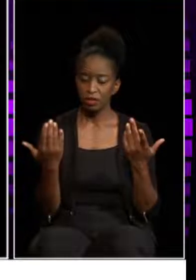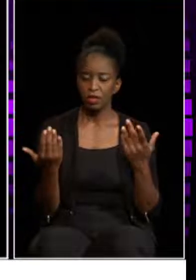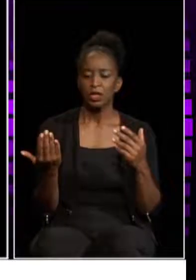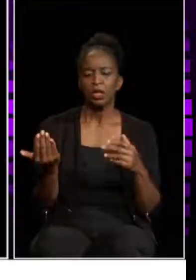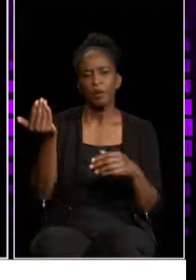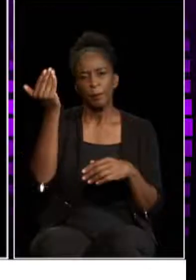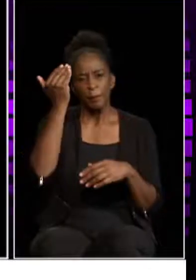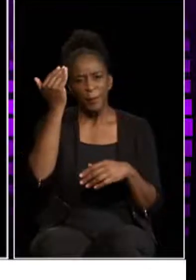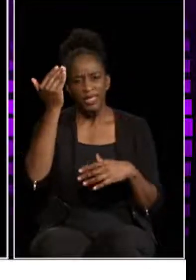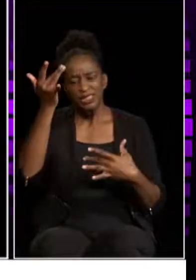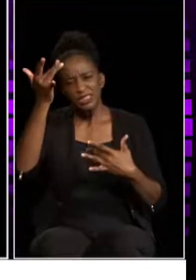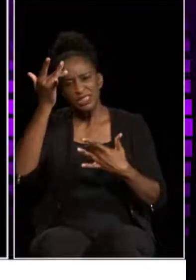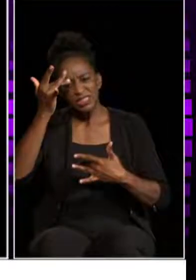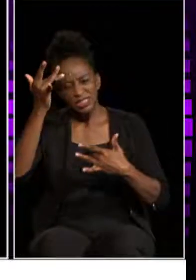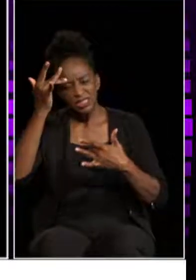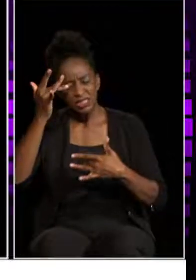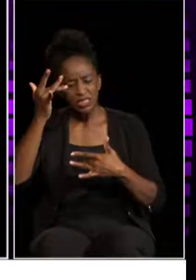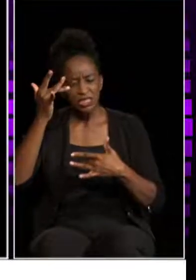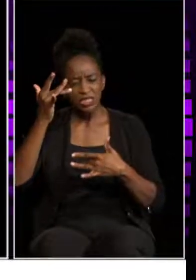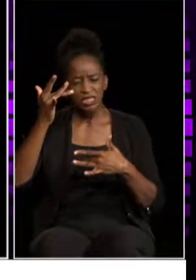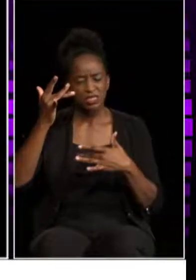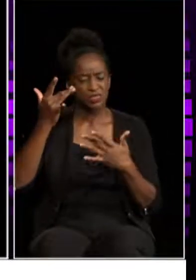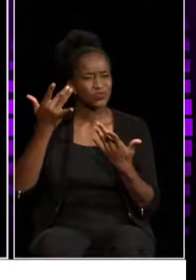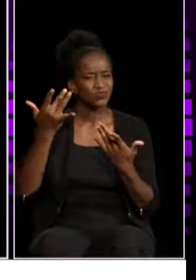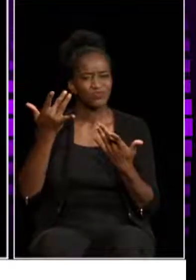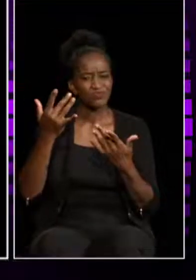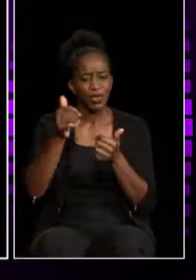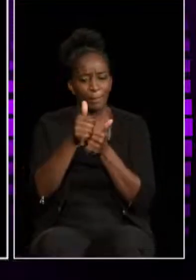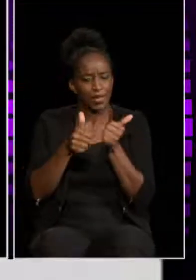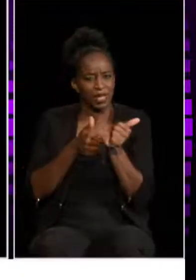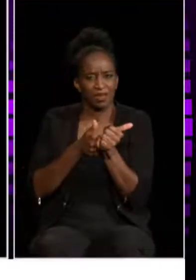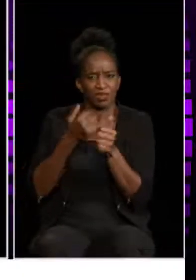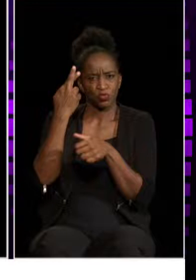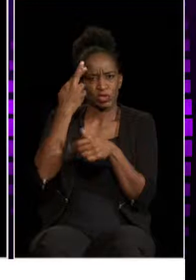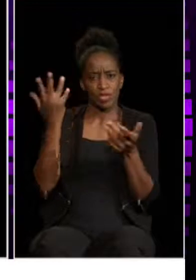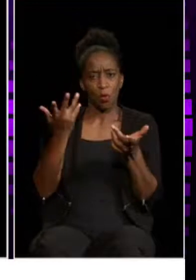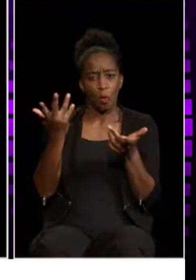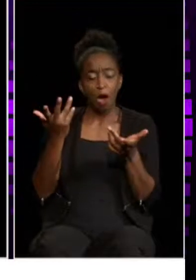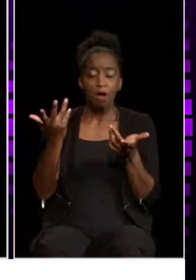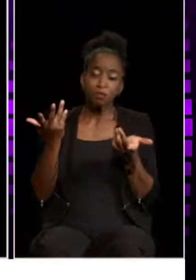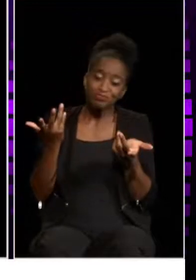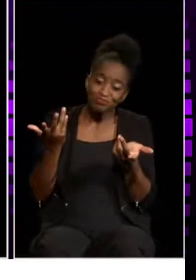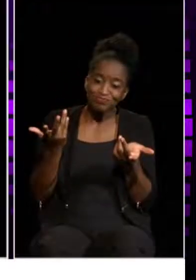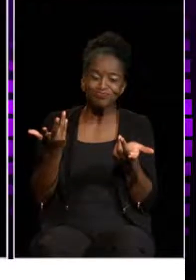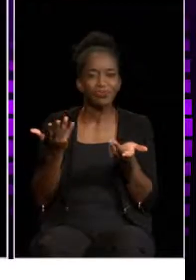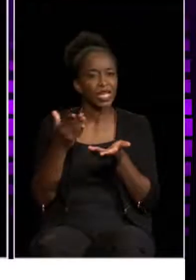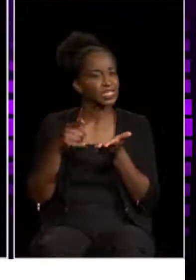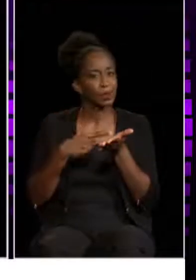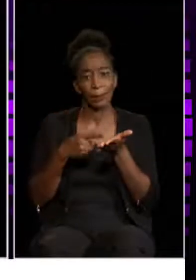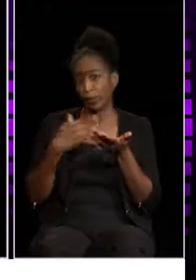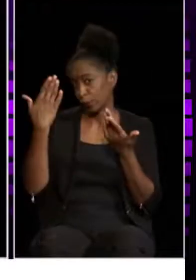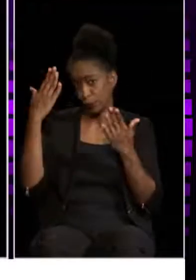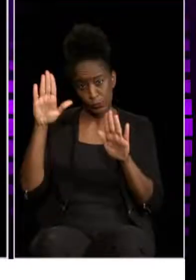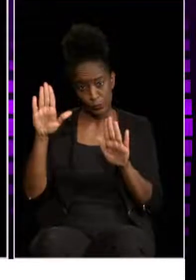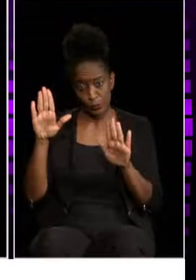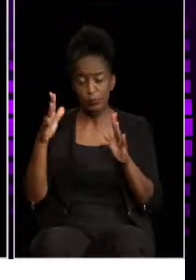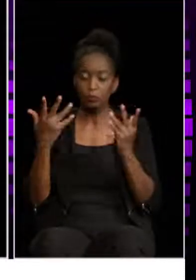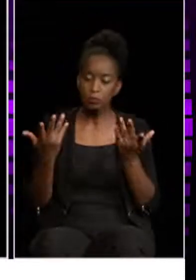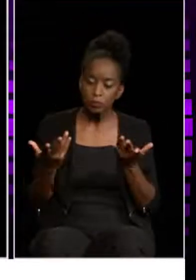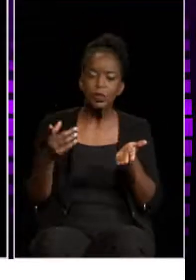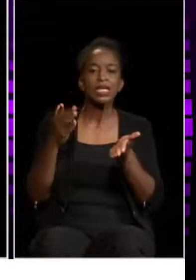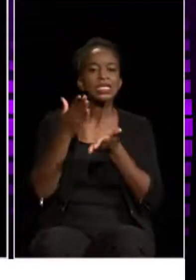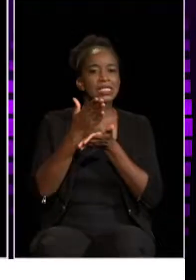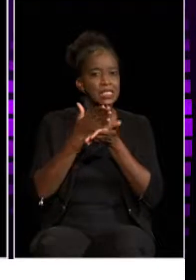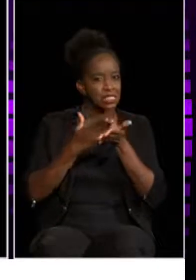always clear, but what we have realized is that sometimes mental ill health is based on chemical imbalances. So